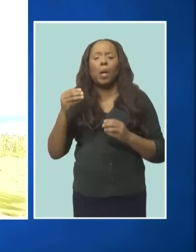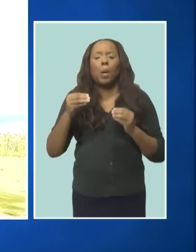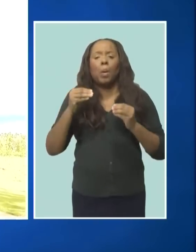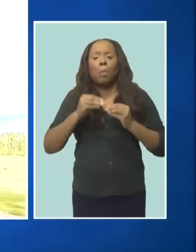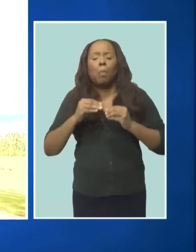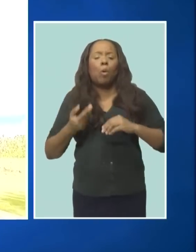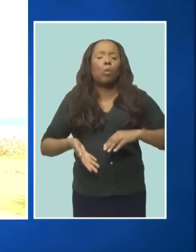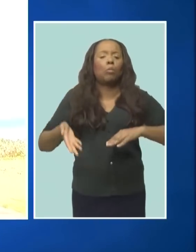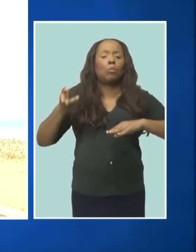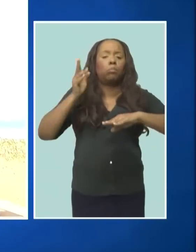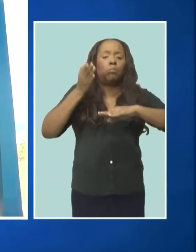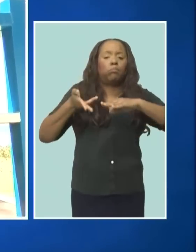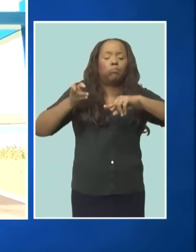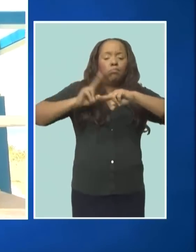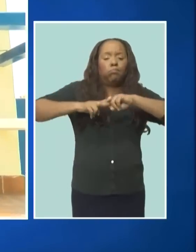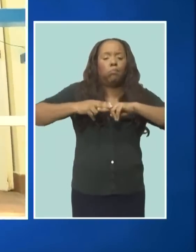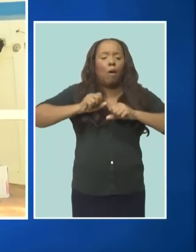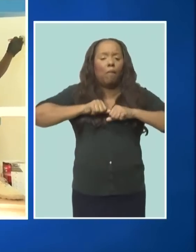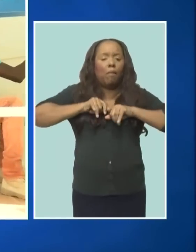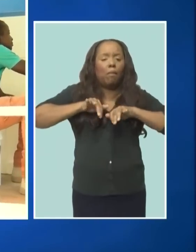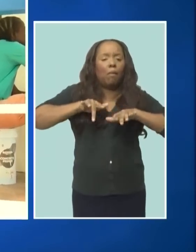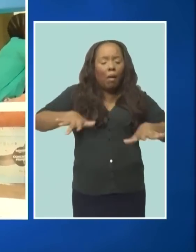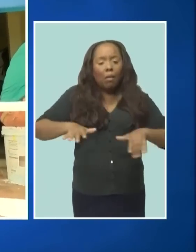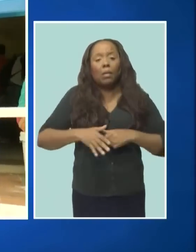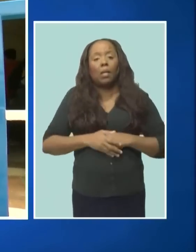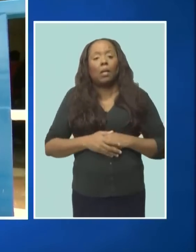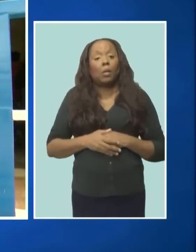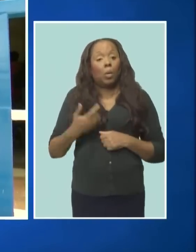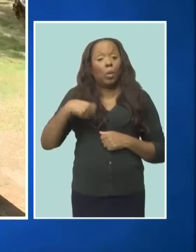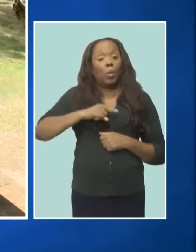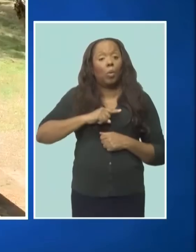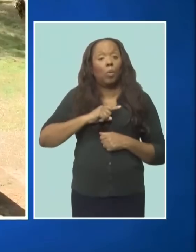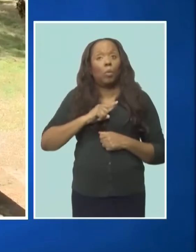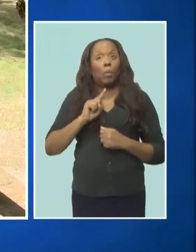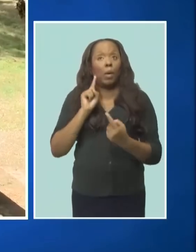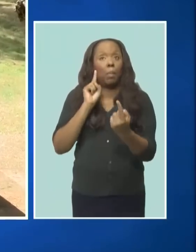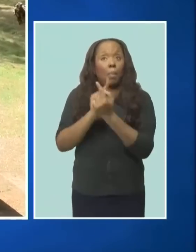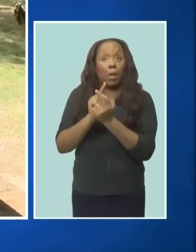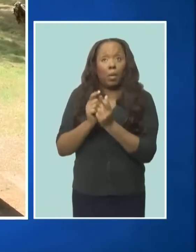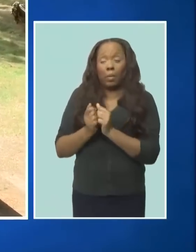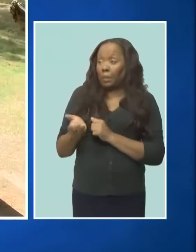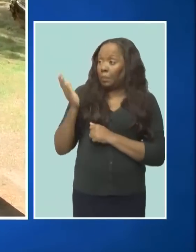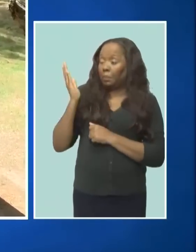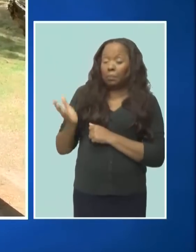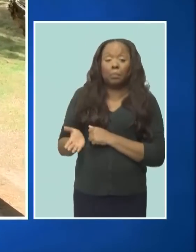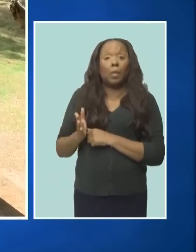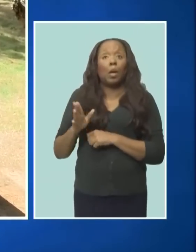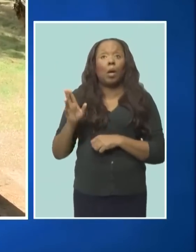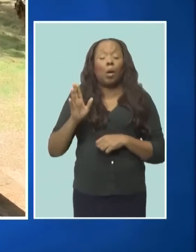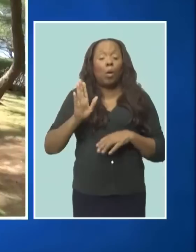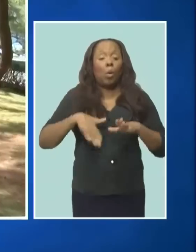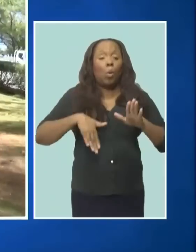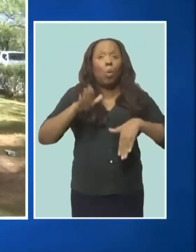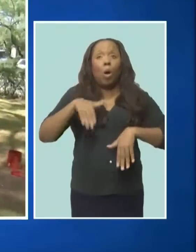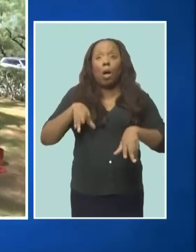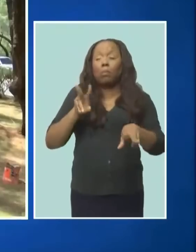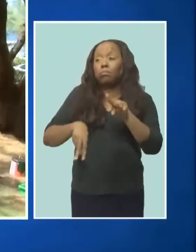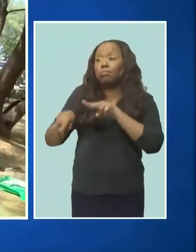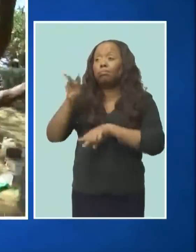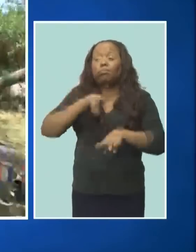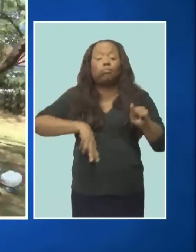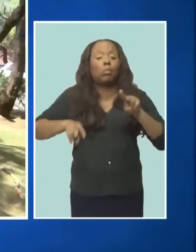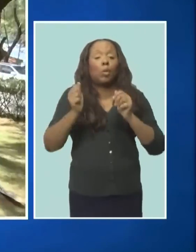their constituents. Now, when a CBC News crew met up with him, he was doing a walkthrough of the area with emergency